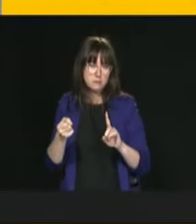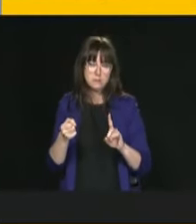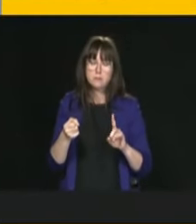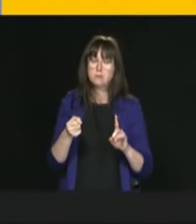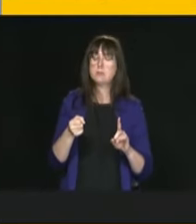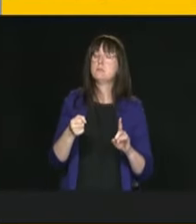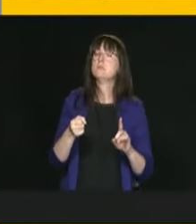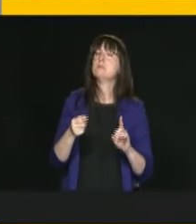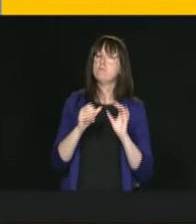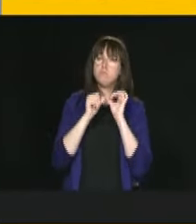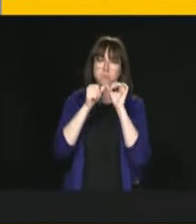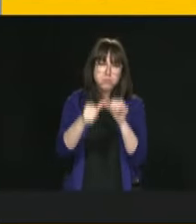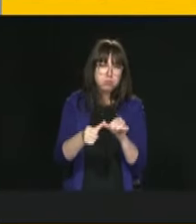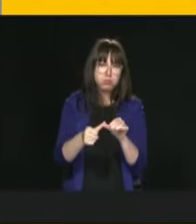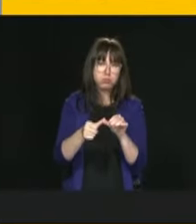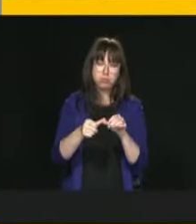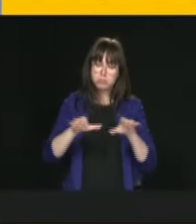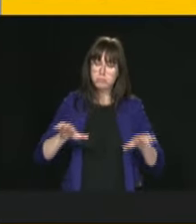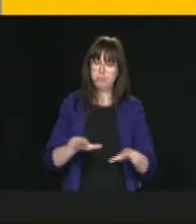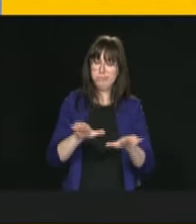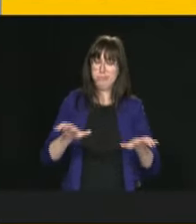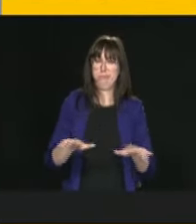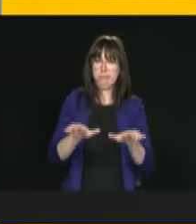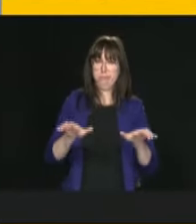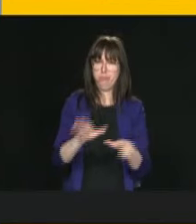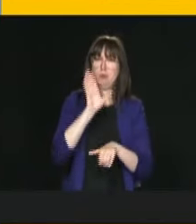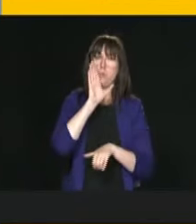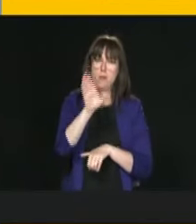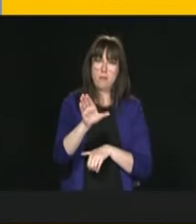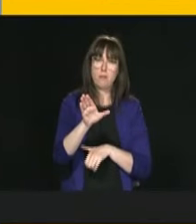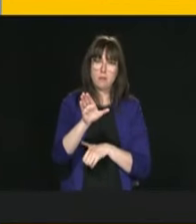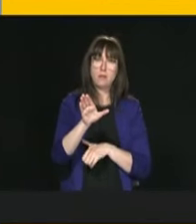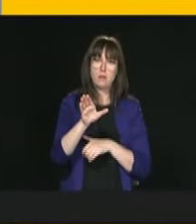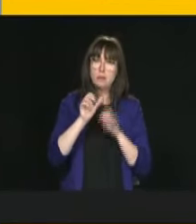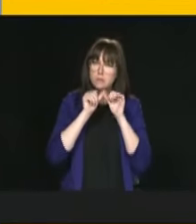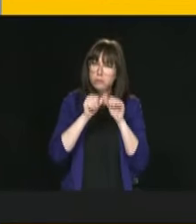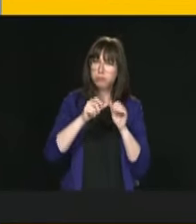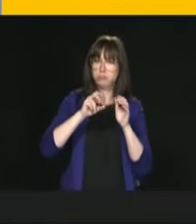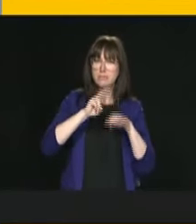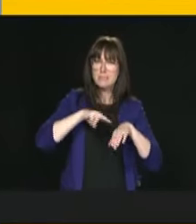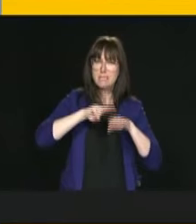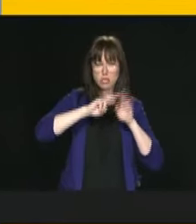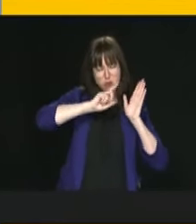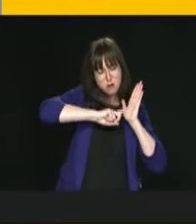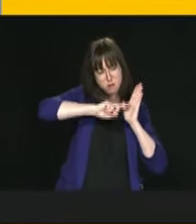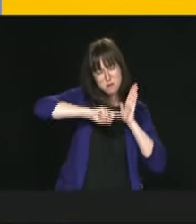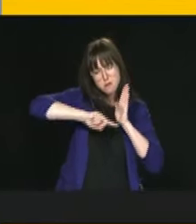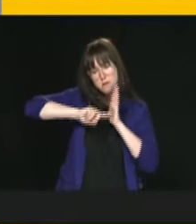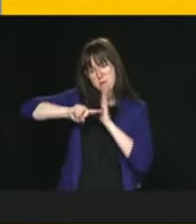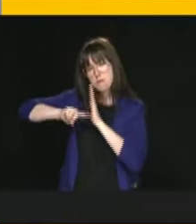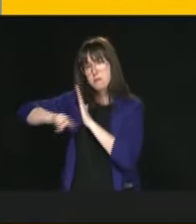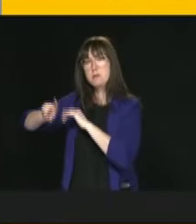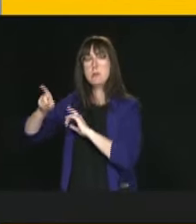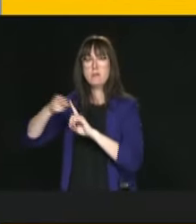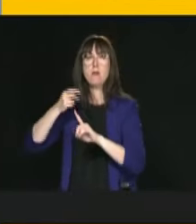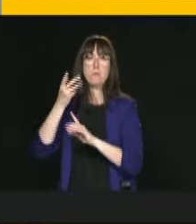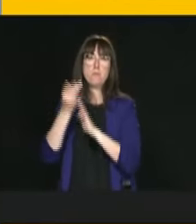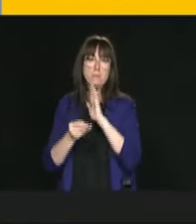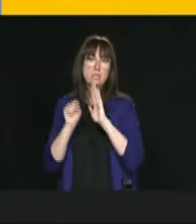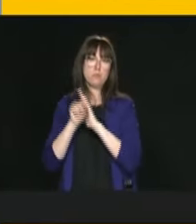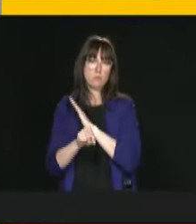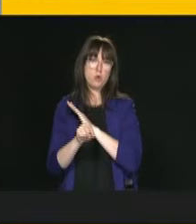do that work. We will continue to work very hard on that national action plan coming from the missing and murdered